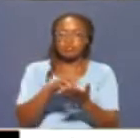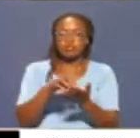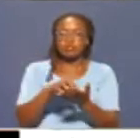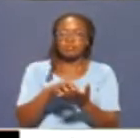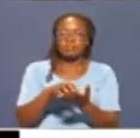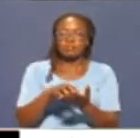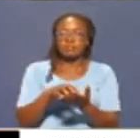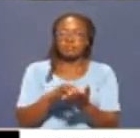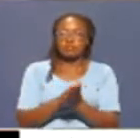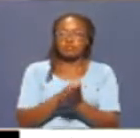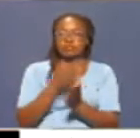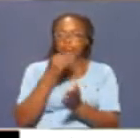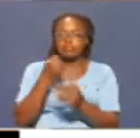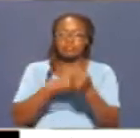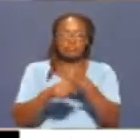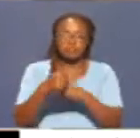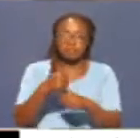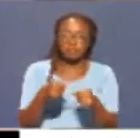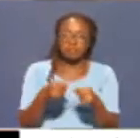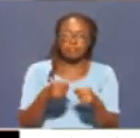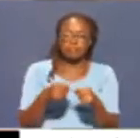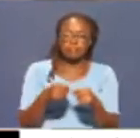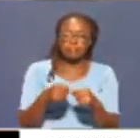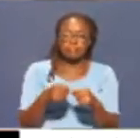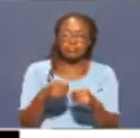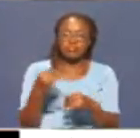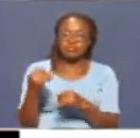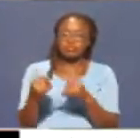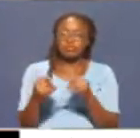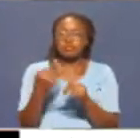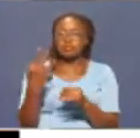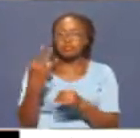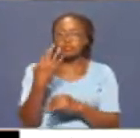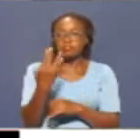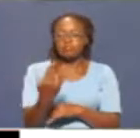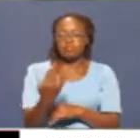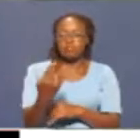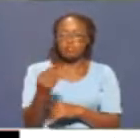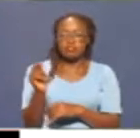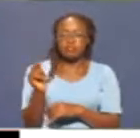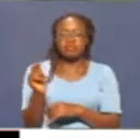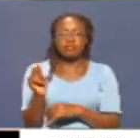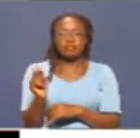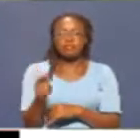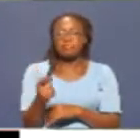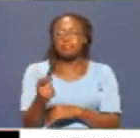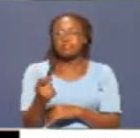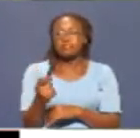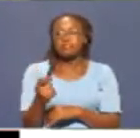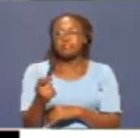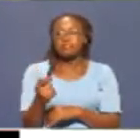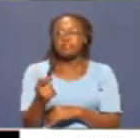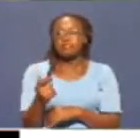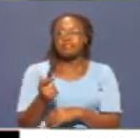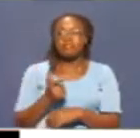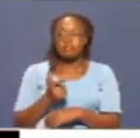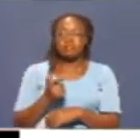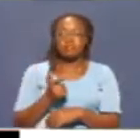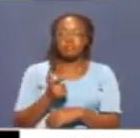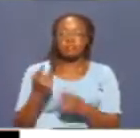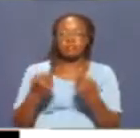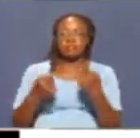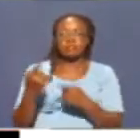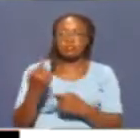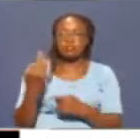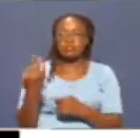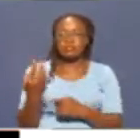ahead of Sven Kamper, who ended the round with 34 points. Kerry Venturini won the ladies' category after carding 34